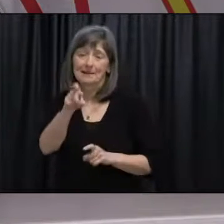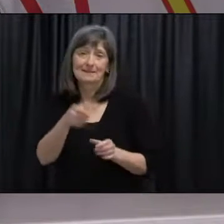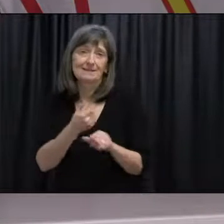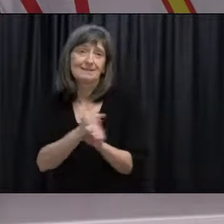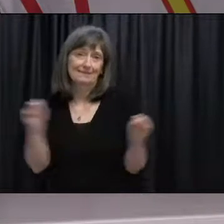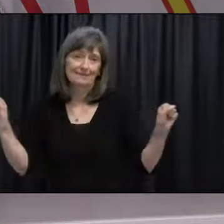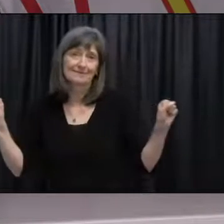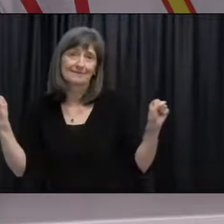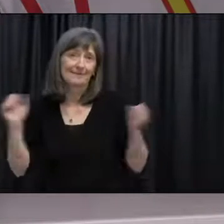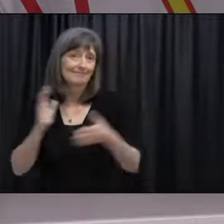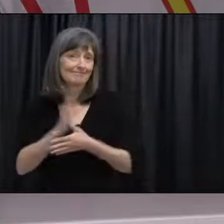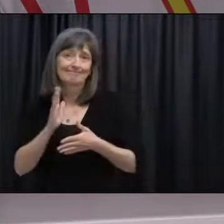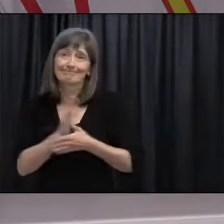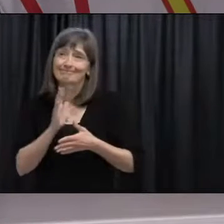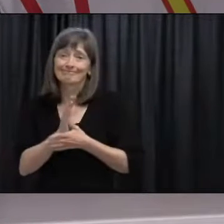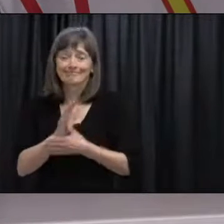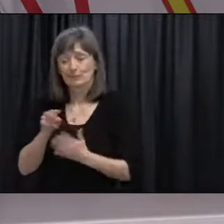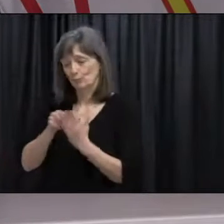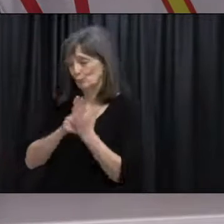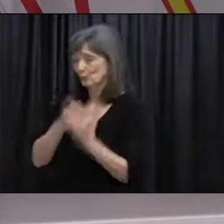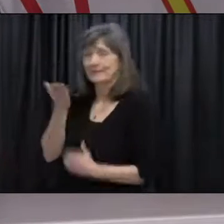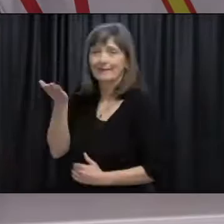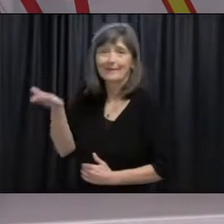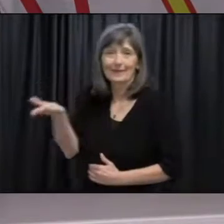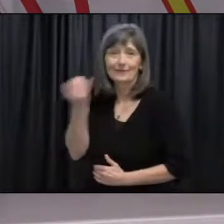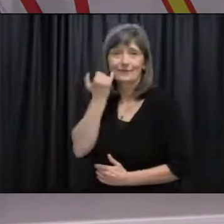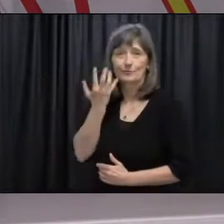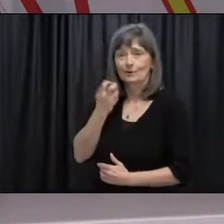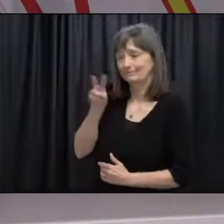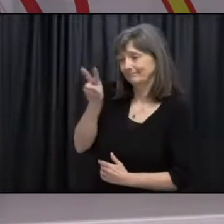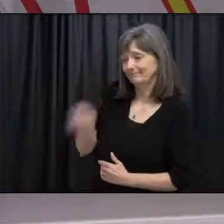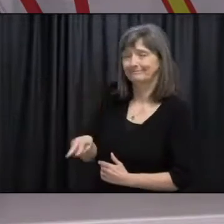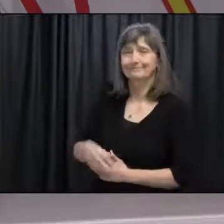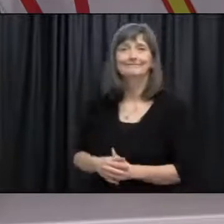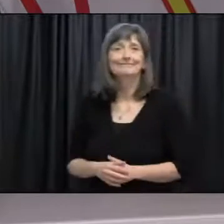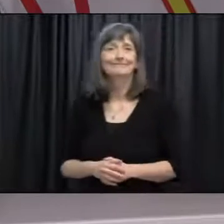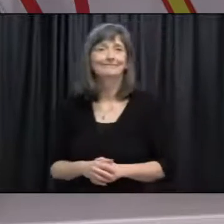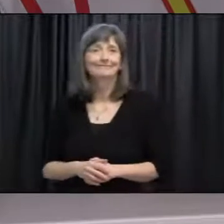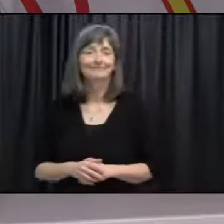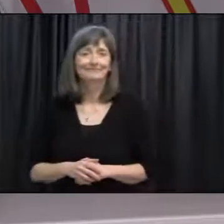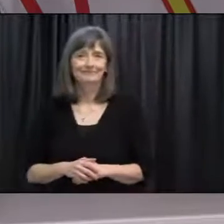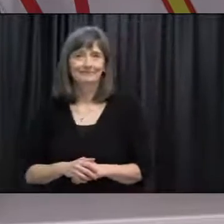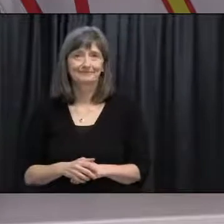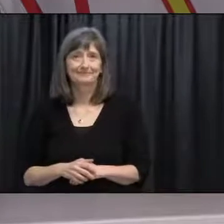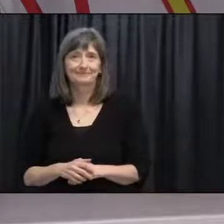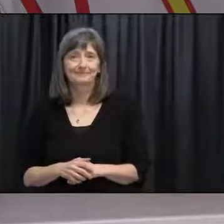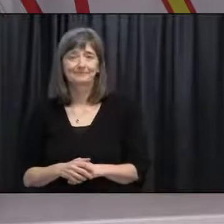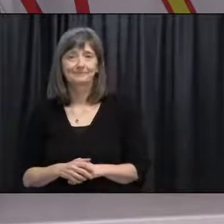and the guidance is there if people want to refer to it. It's on the website.